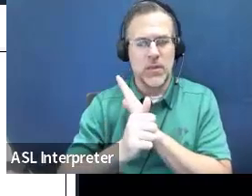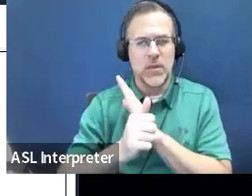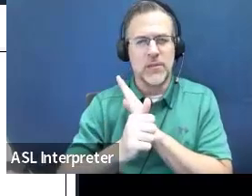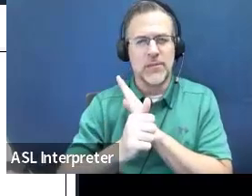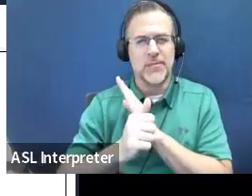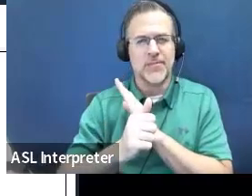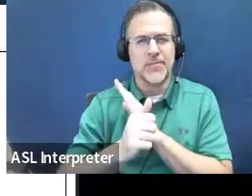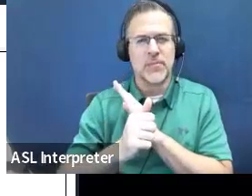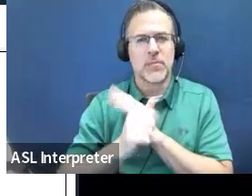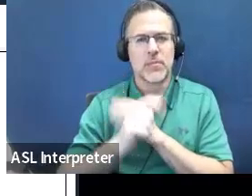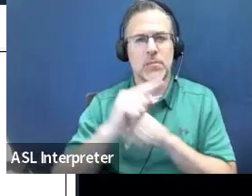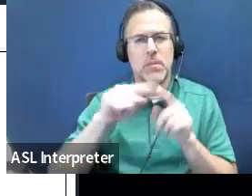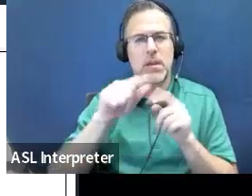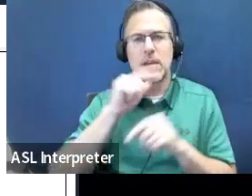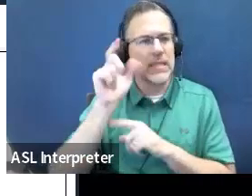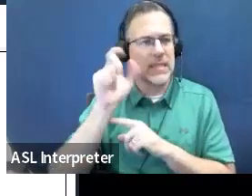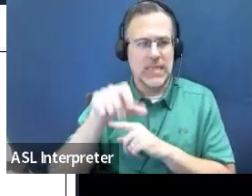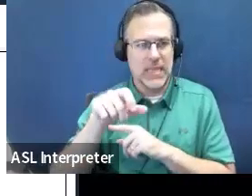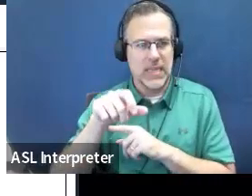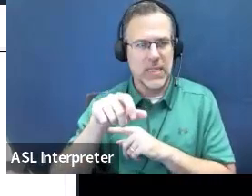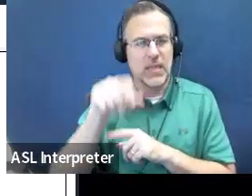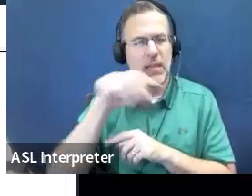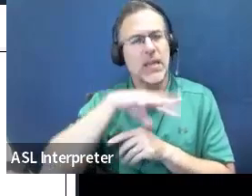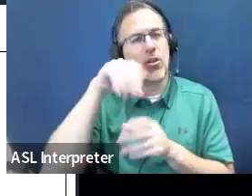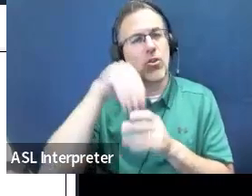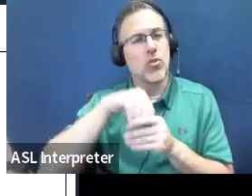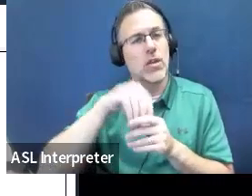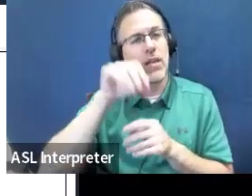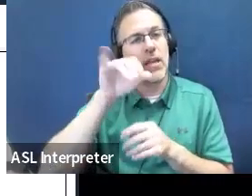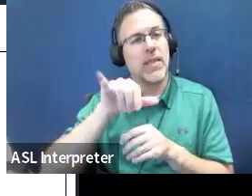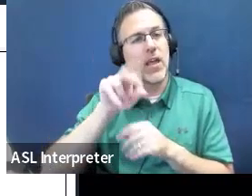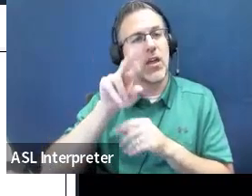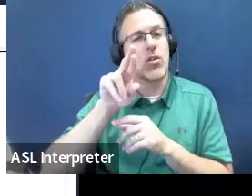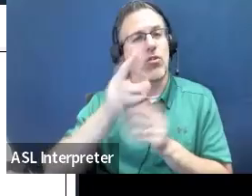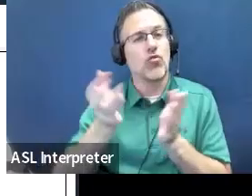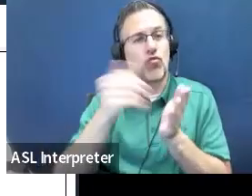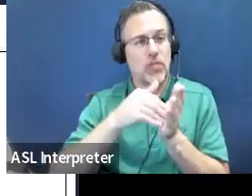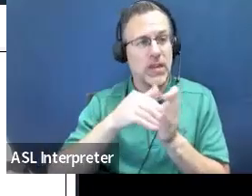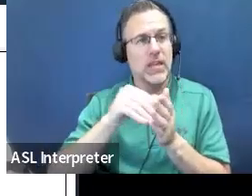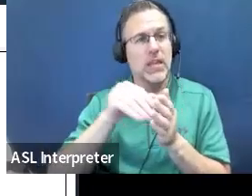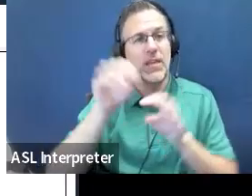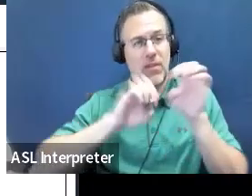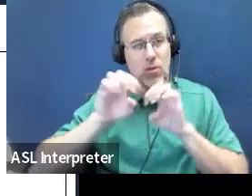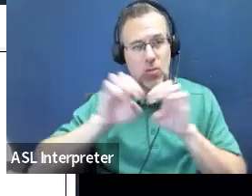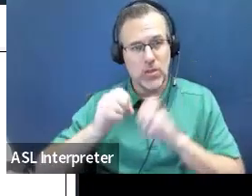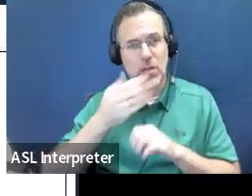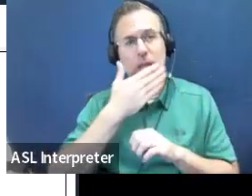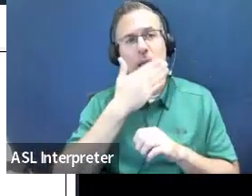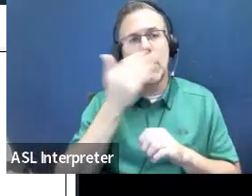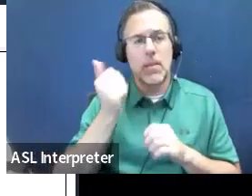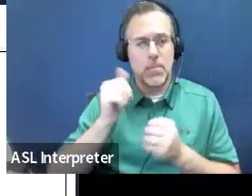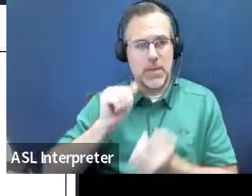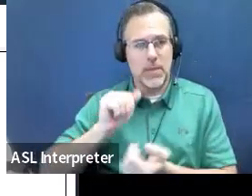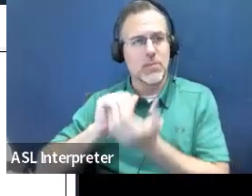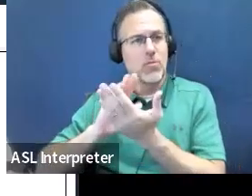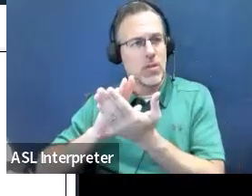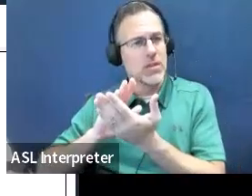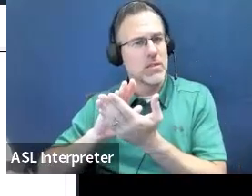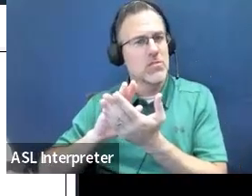need it because it was part of that reevaluation. So I think best practice would be to include